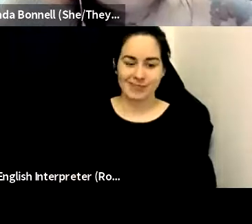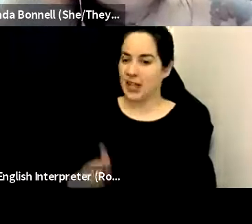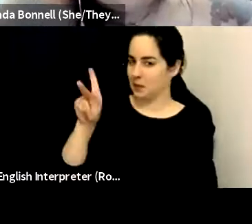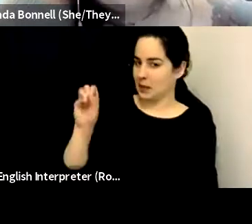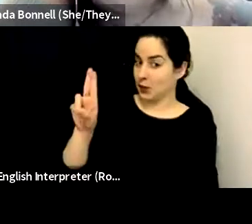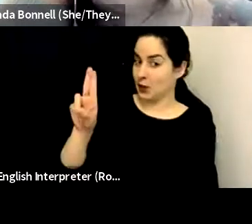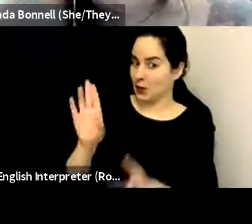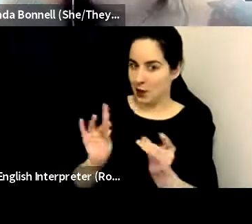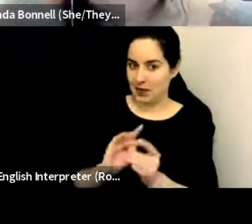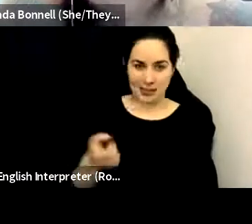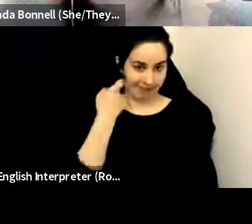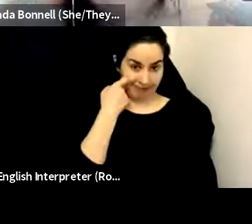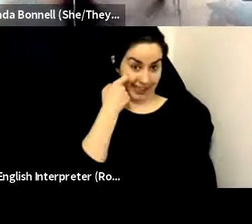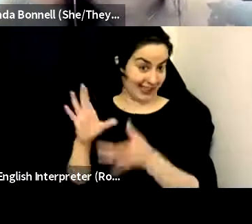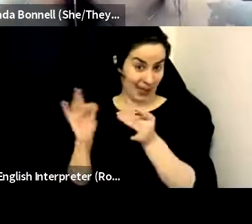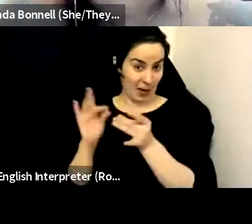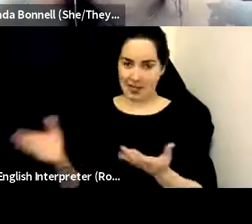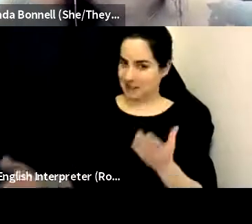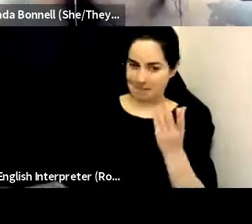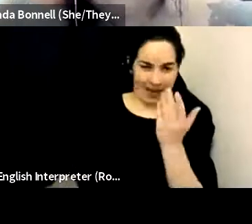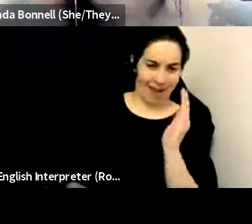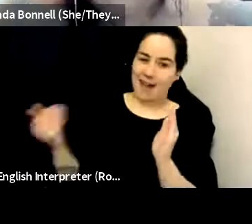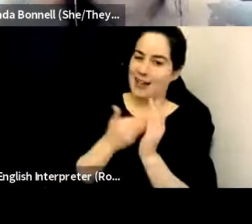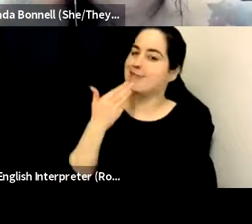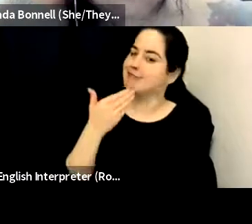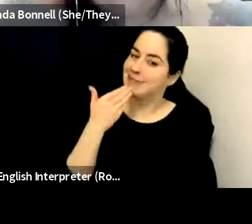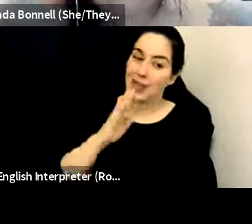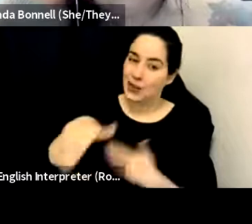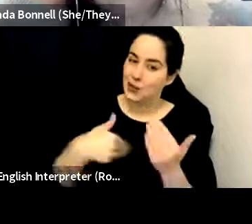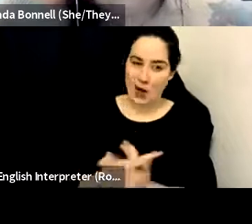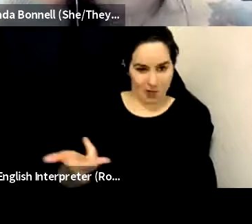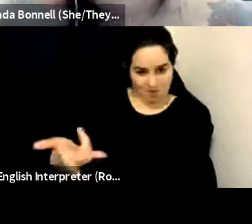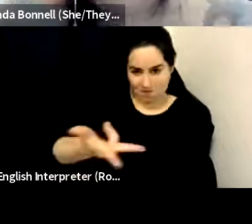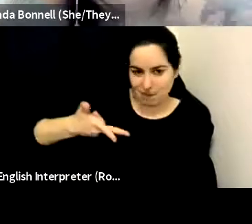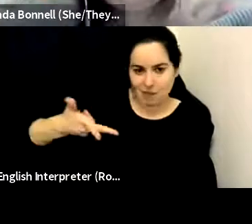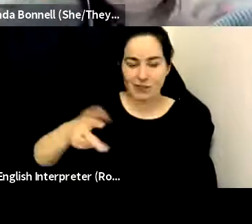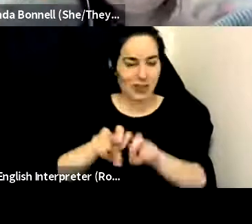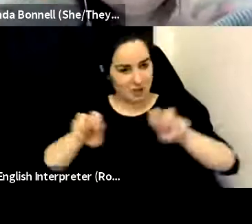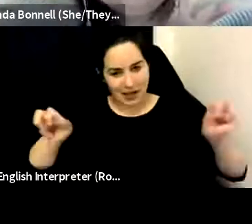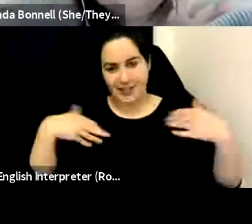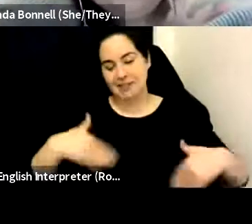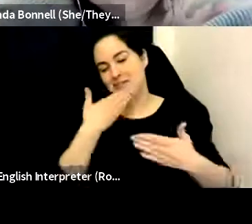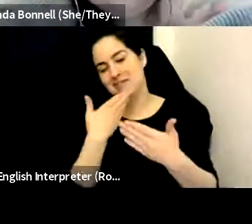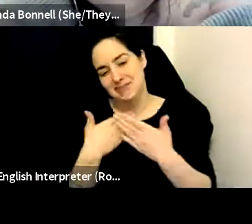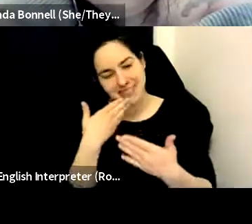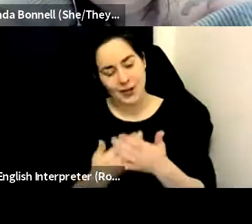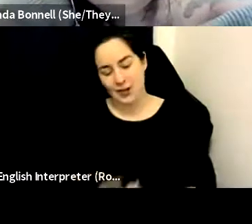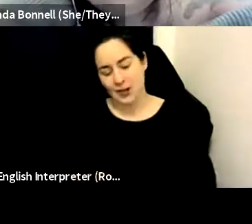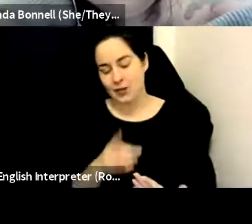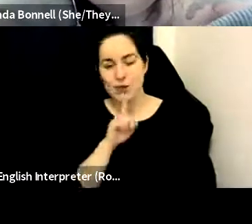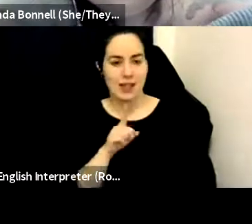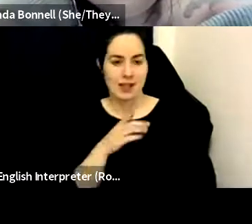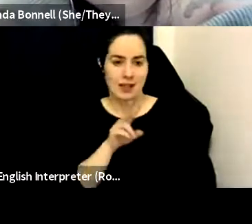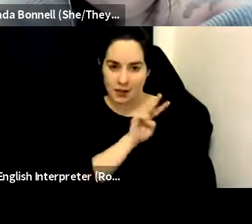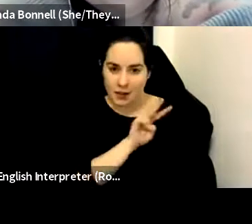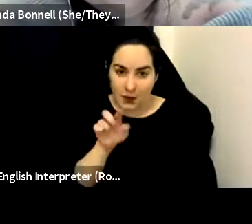I echo everything that Becky said. Thank you. Thank you all, Merlin, Yolanda, Aria. I'm really, really grateful to have been able to be here